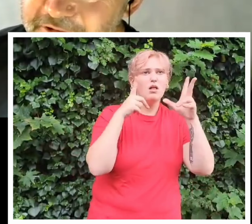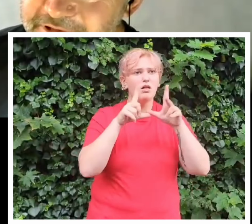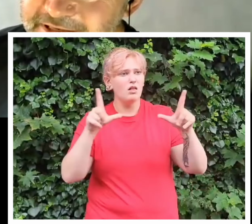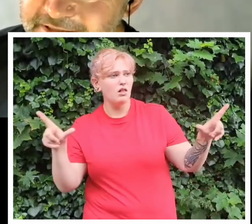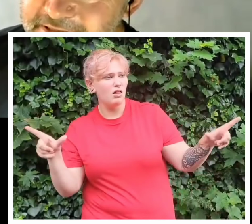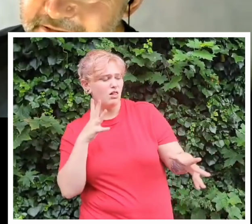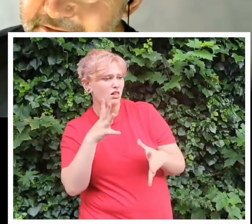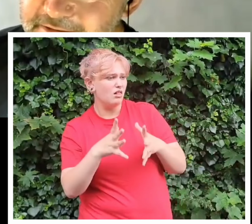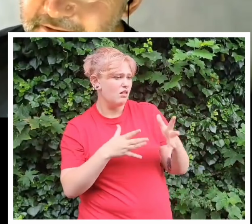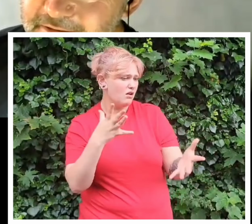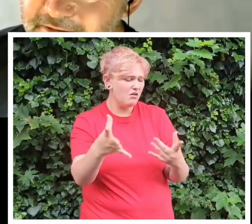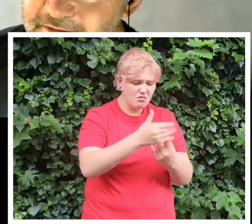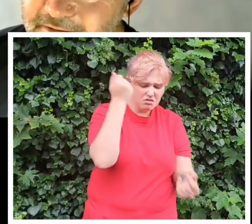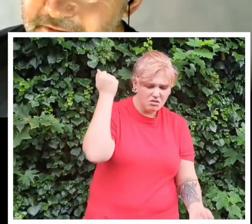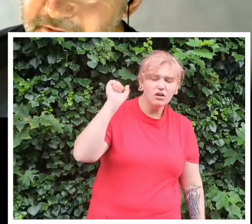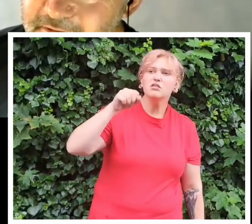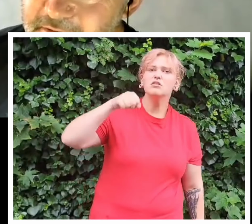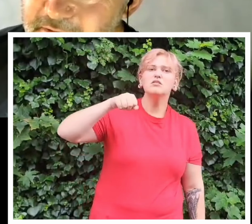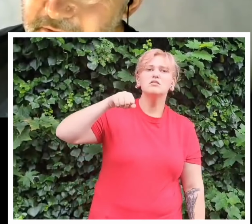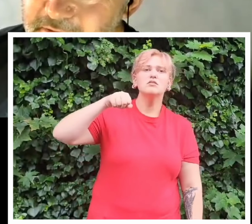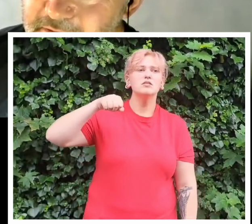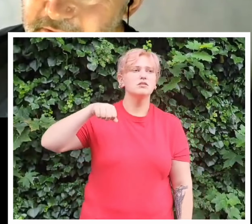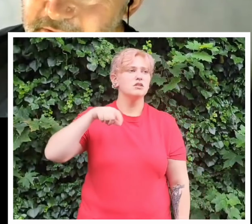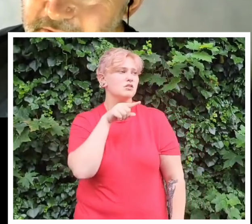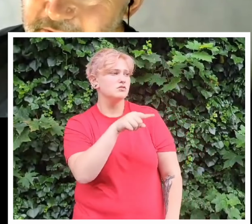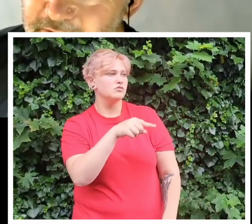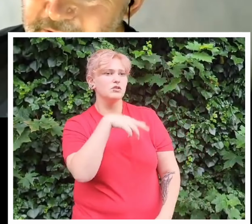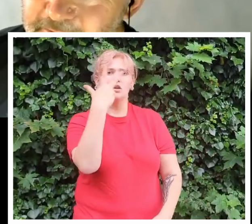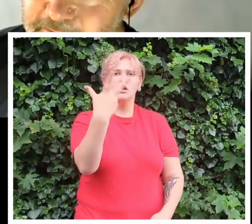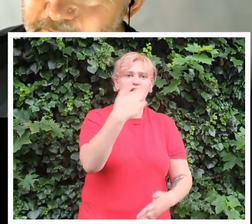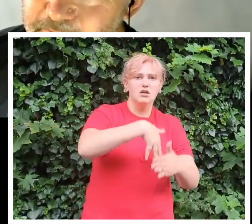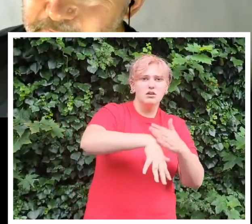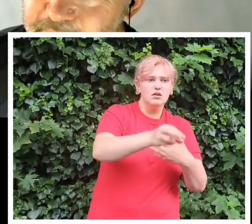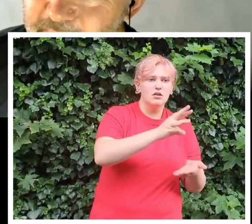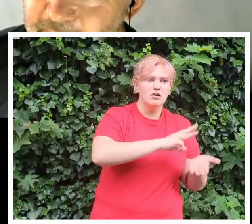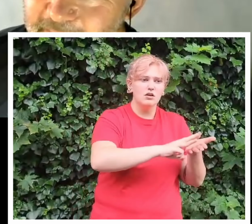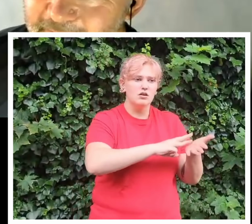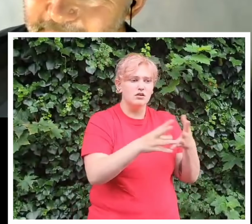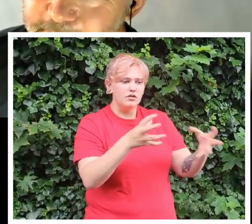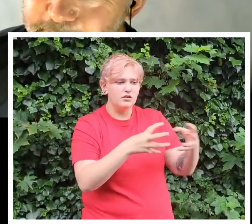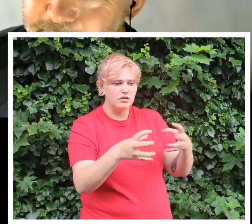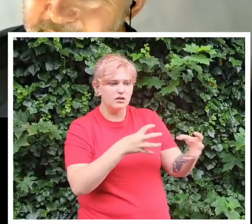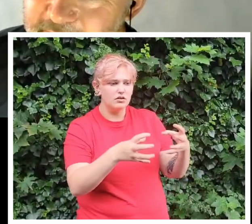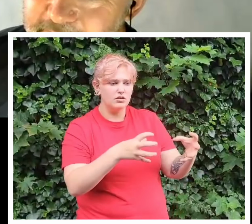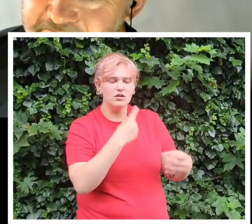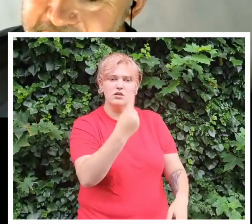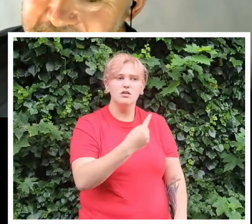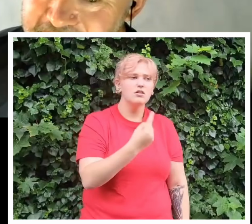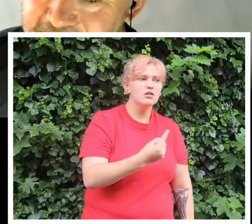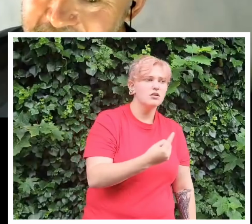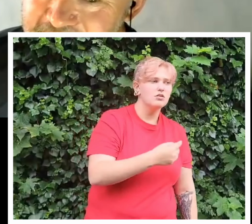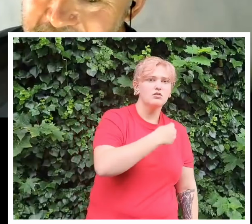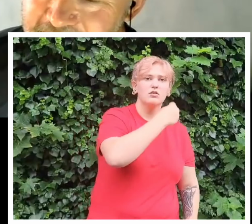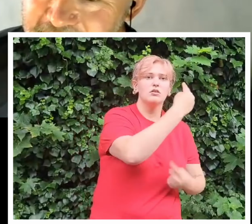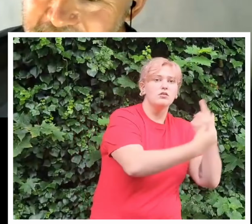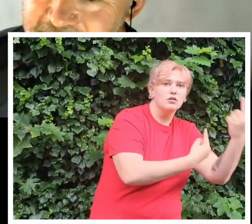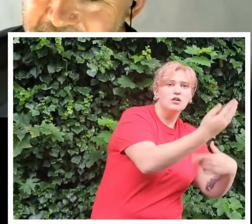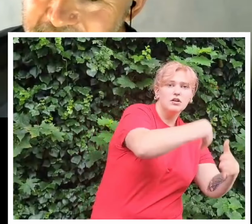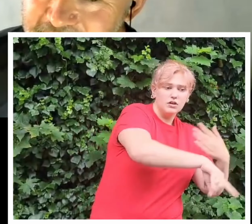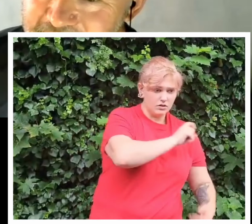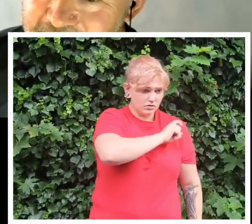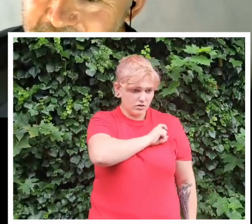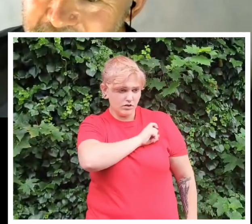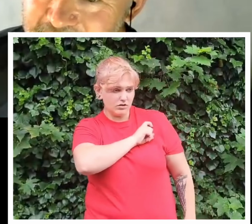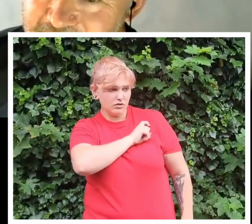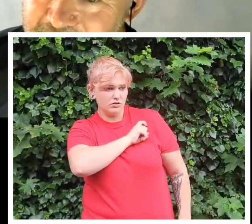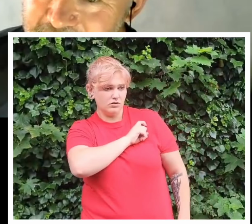language choir existed. Yeah, there's three in the Medway area at the minute. You've got one